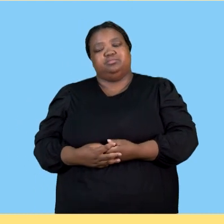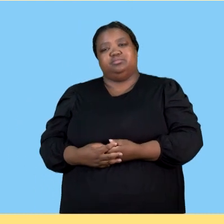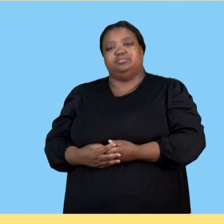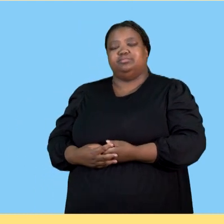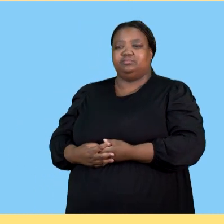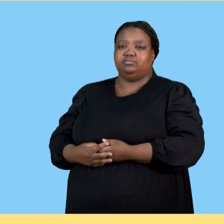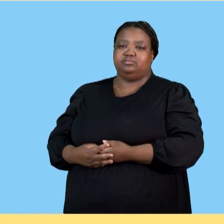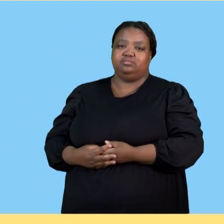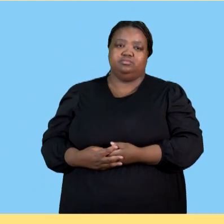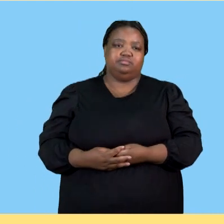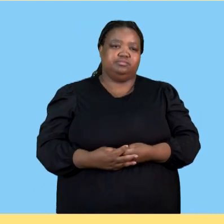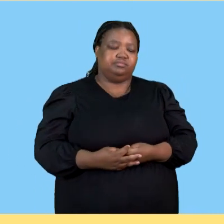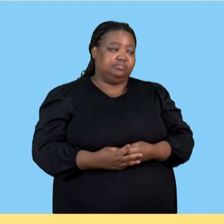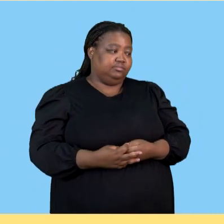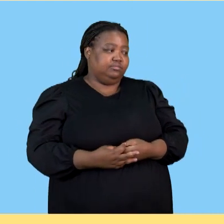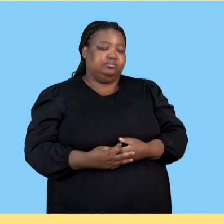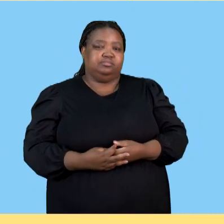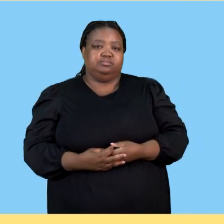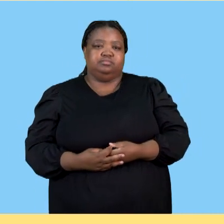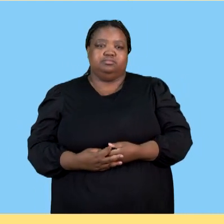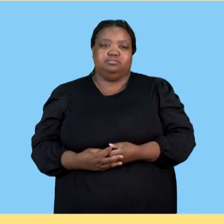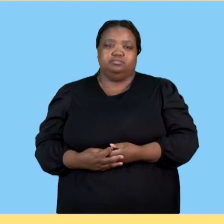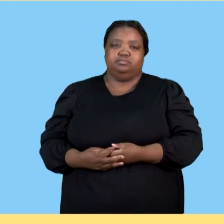We'll take the 5,000 here,